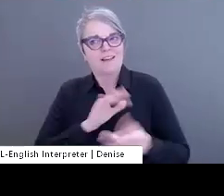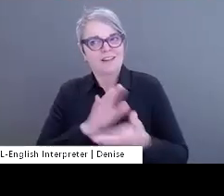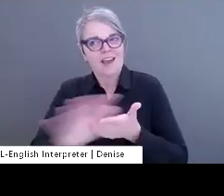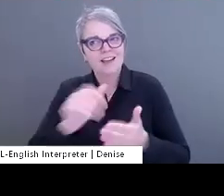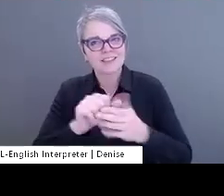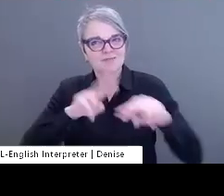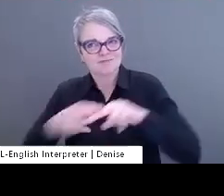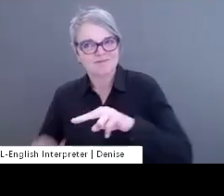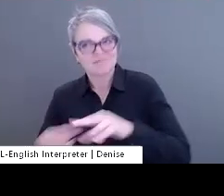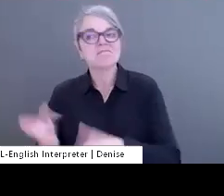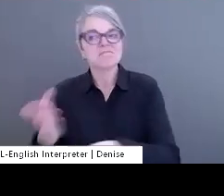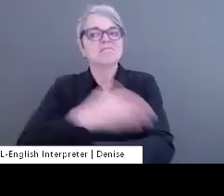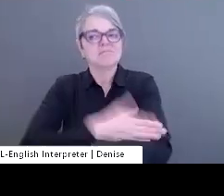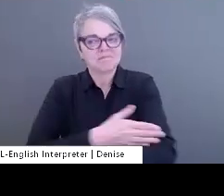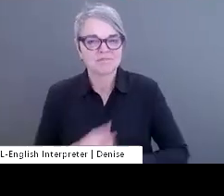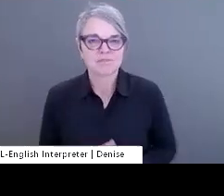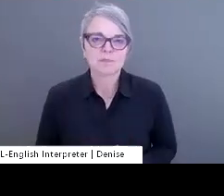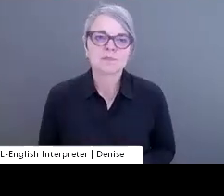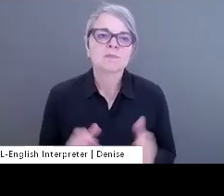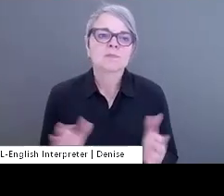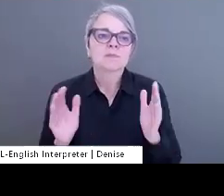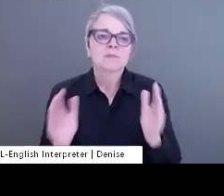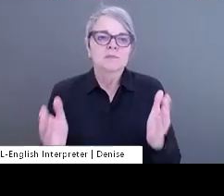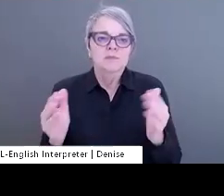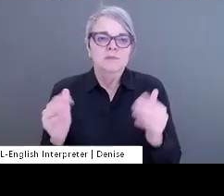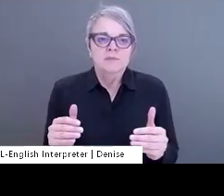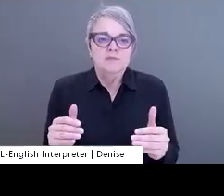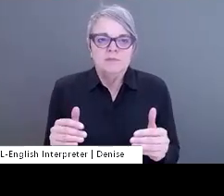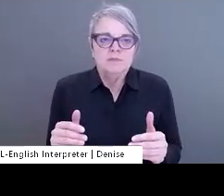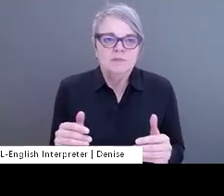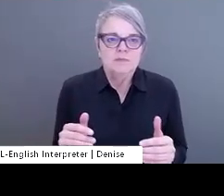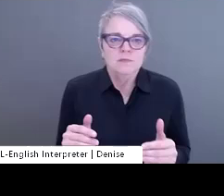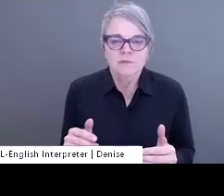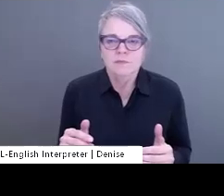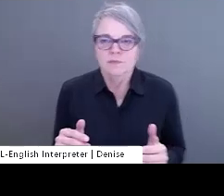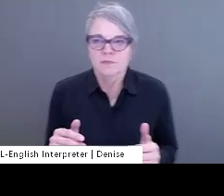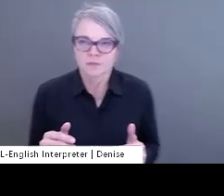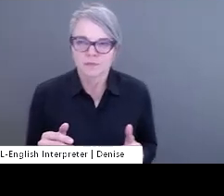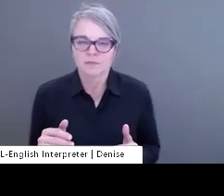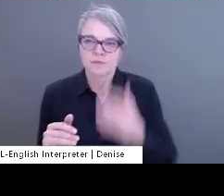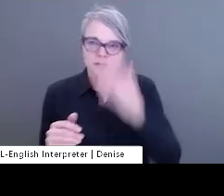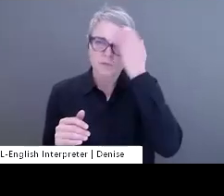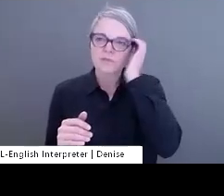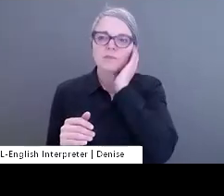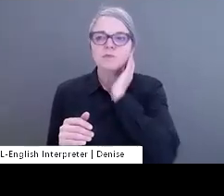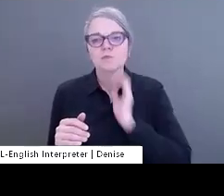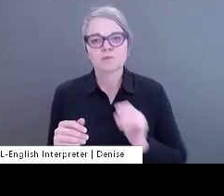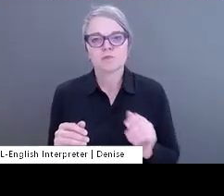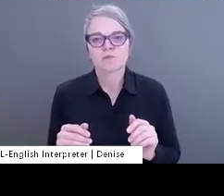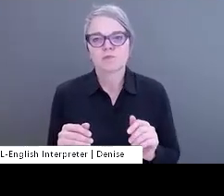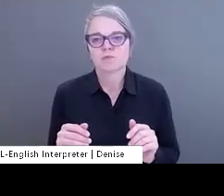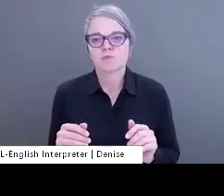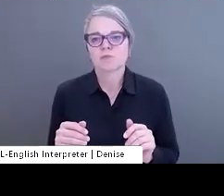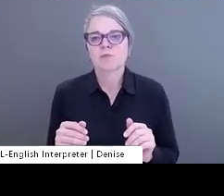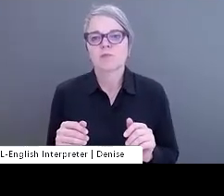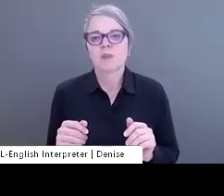We also looked at the symptoms, and we can see them listed here. The orange line, we'll start with the blue